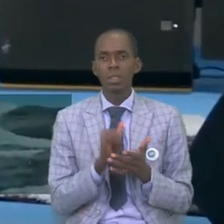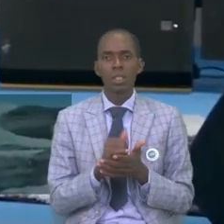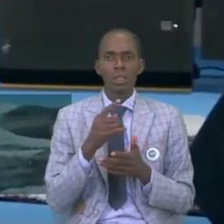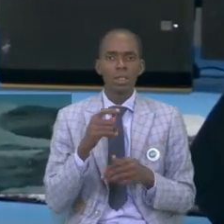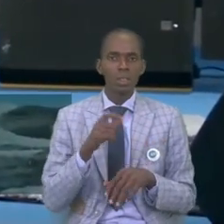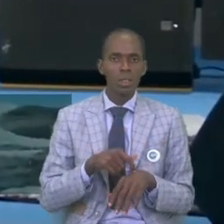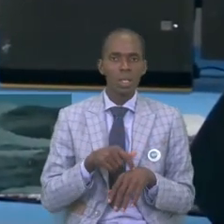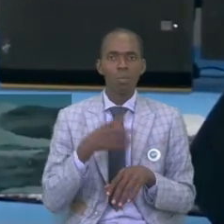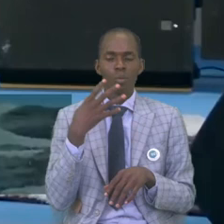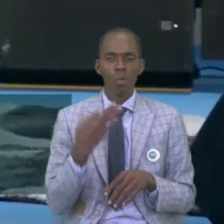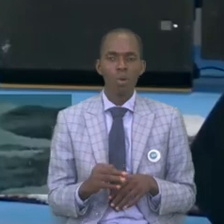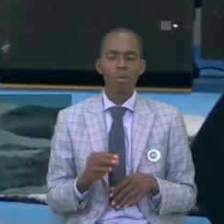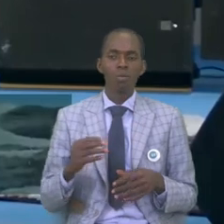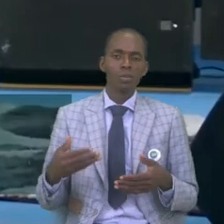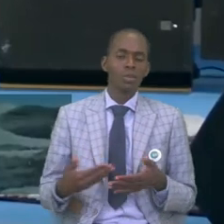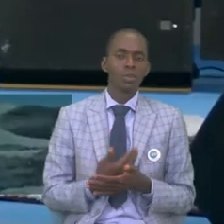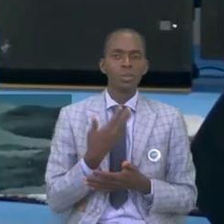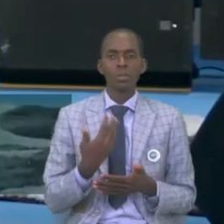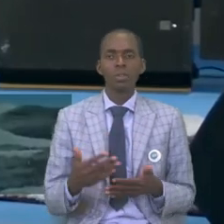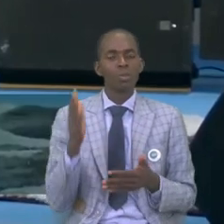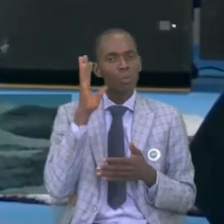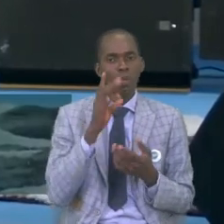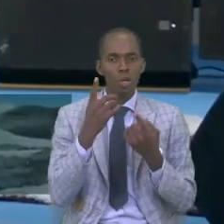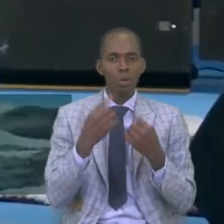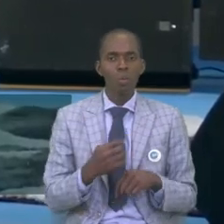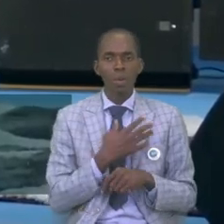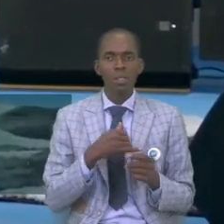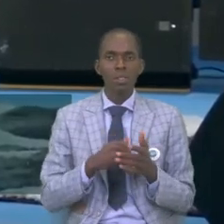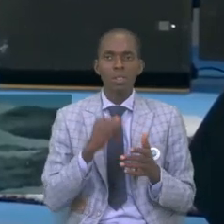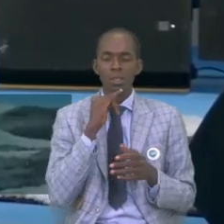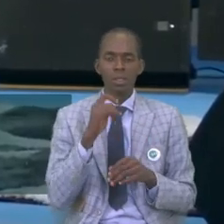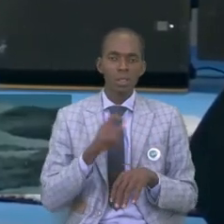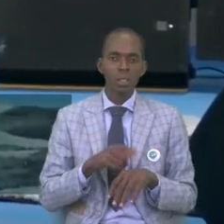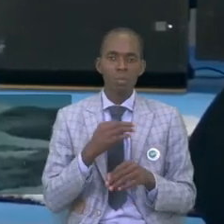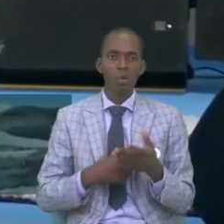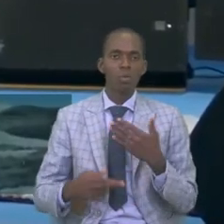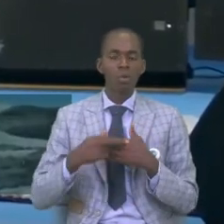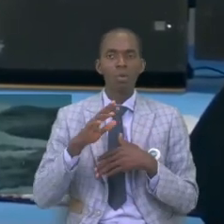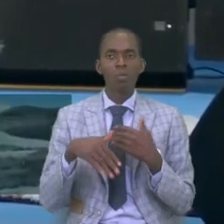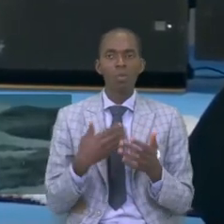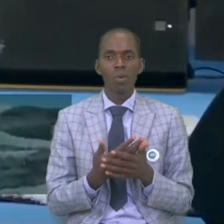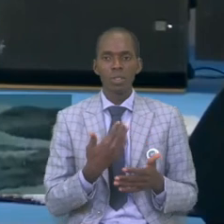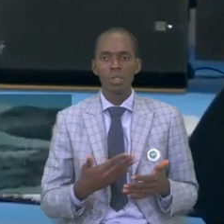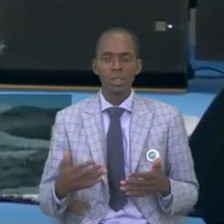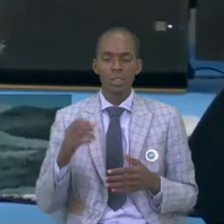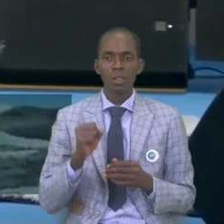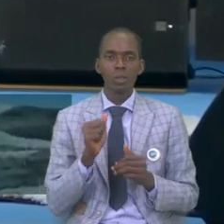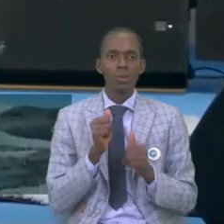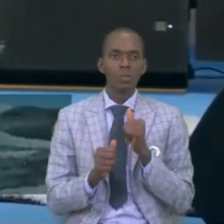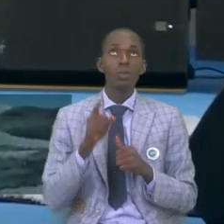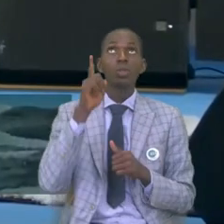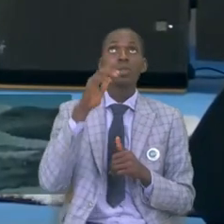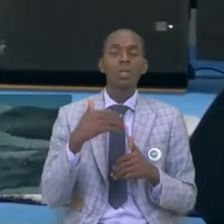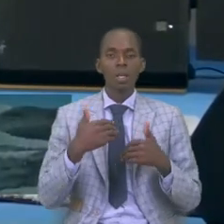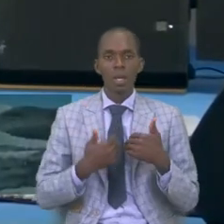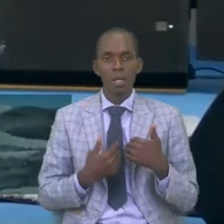of refreshing will come, and it is the time of the restoration of all things which God has